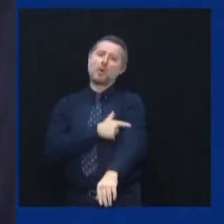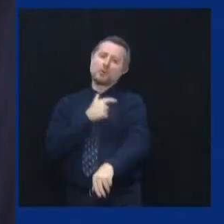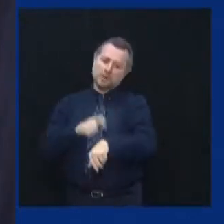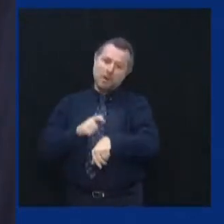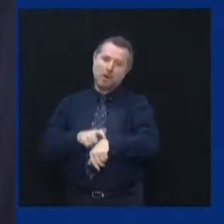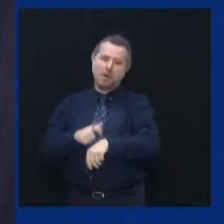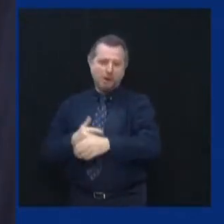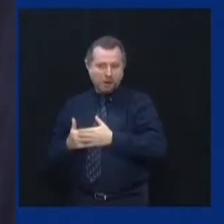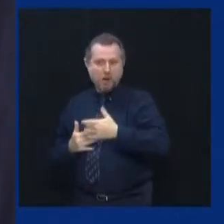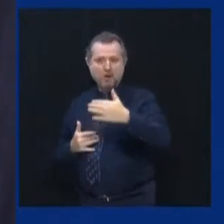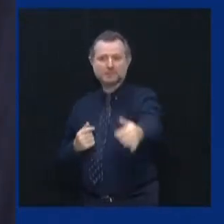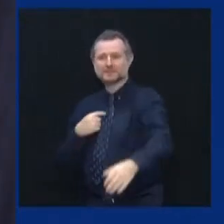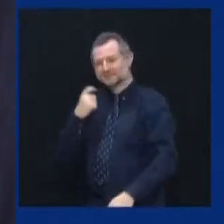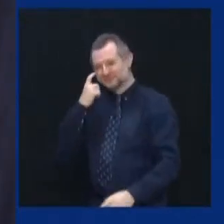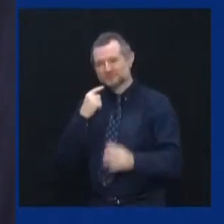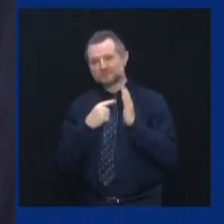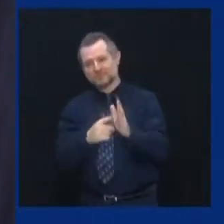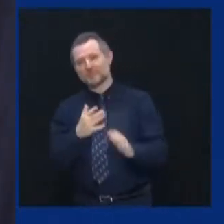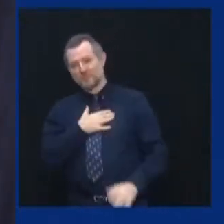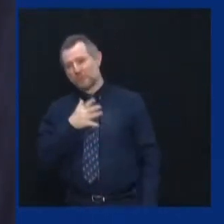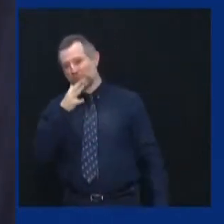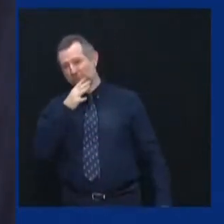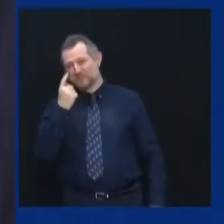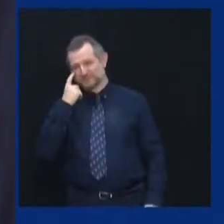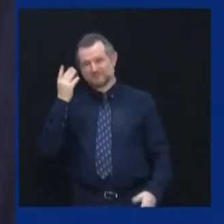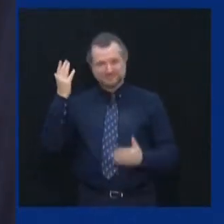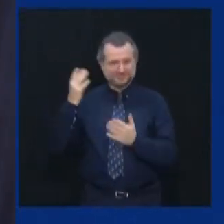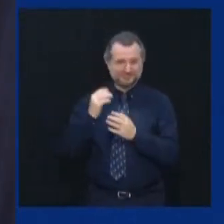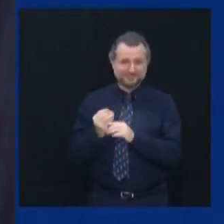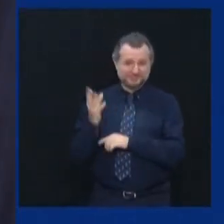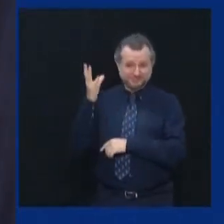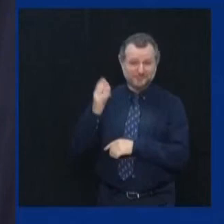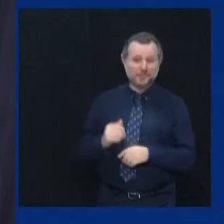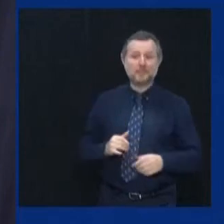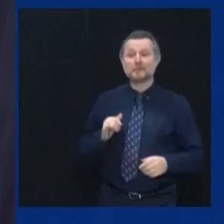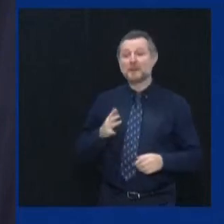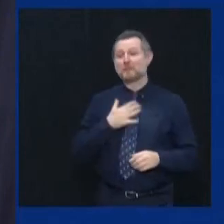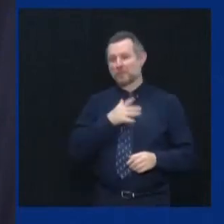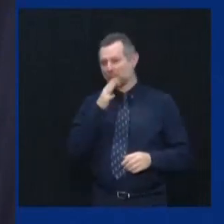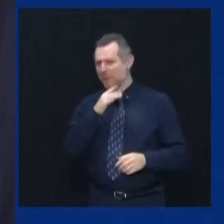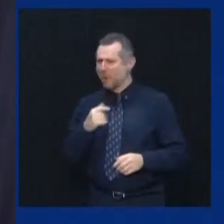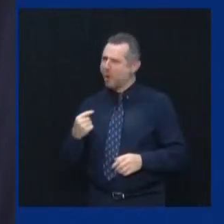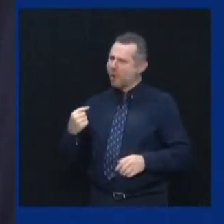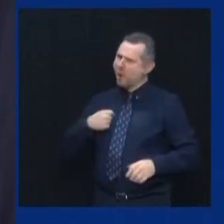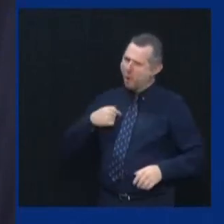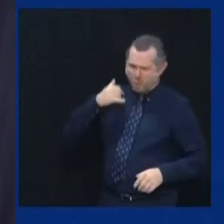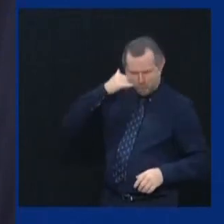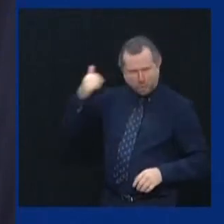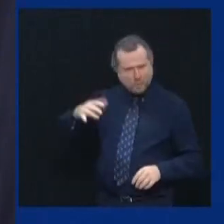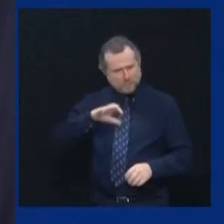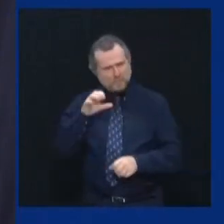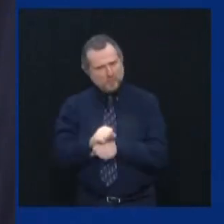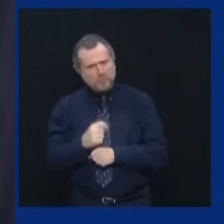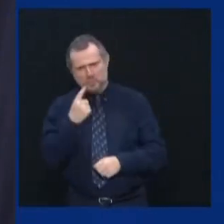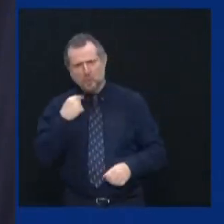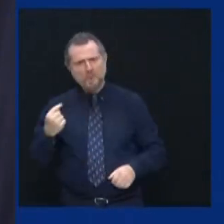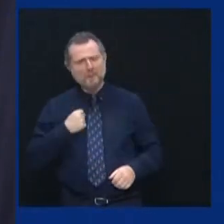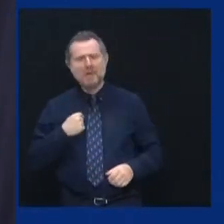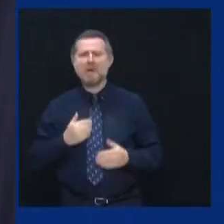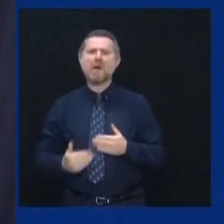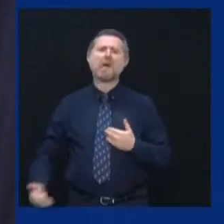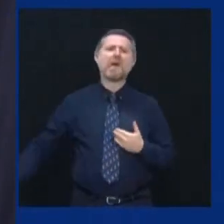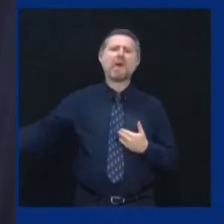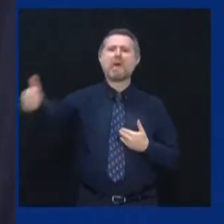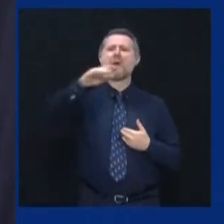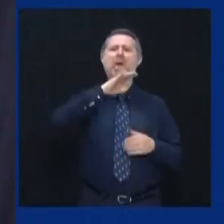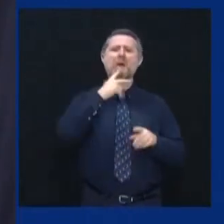as an example. I'm telling you the conversation I'm going to have with my mother. She's going to say, I called for an appointment, and they said they don't have an opening for 3